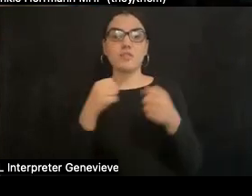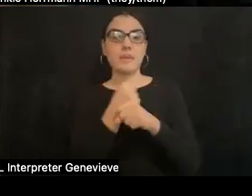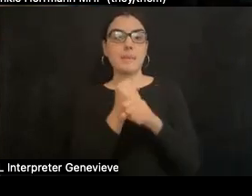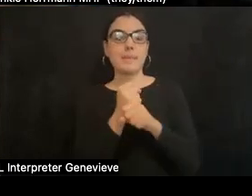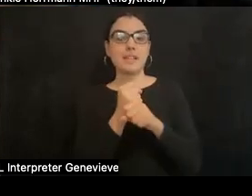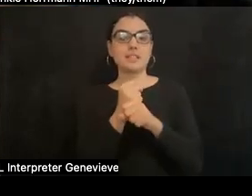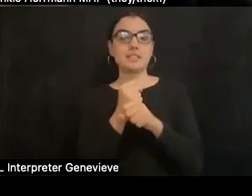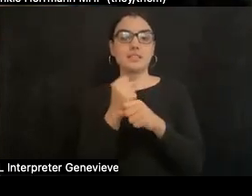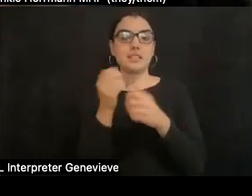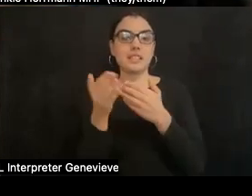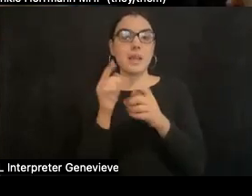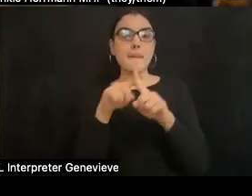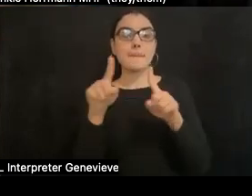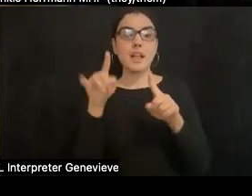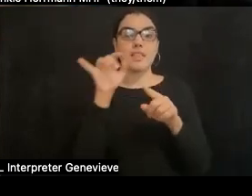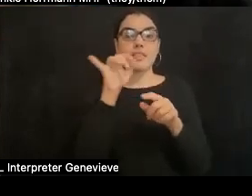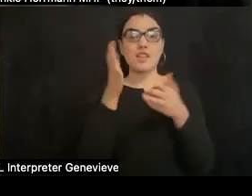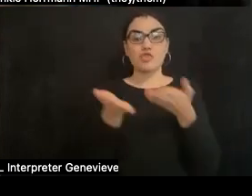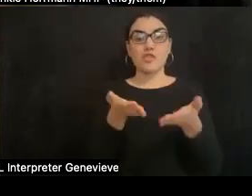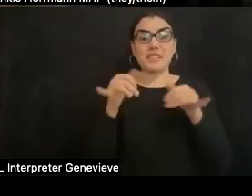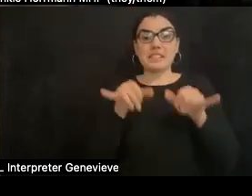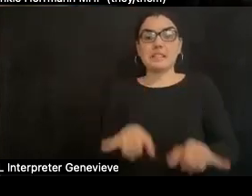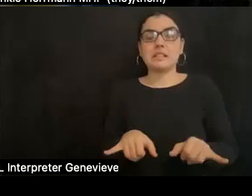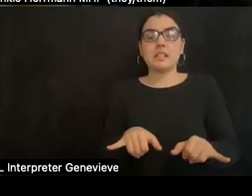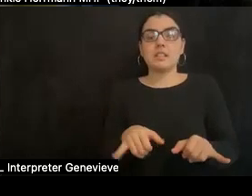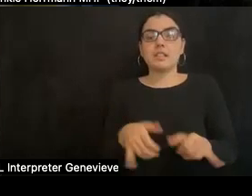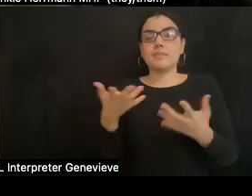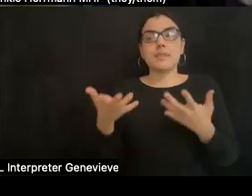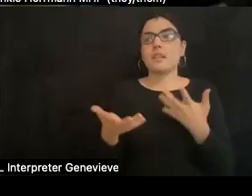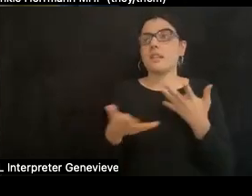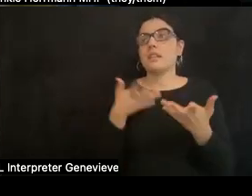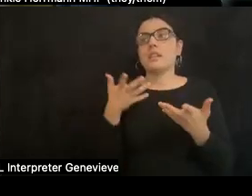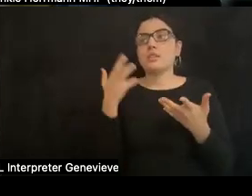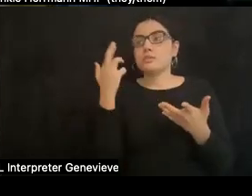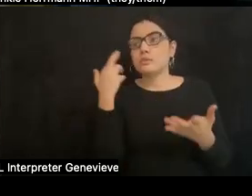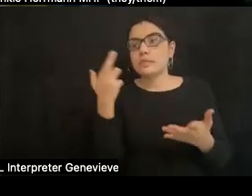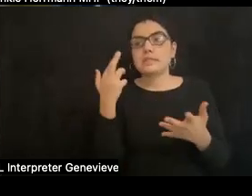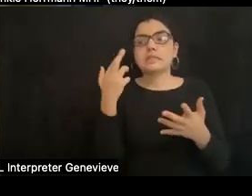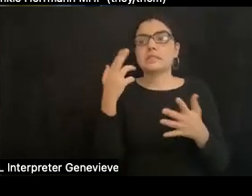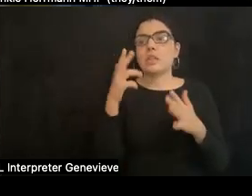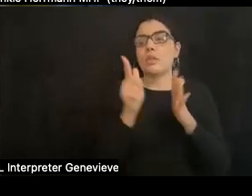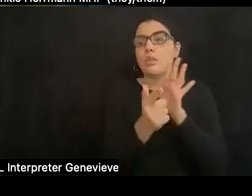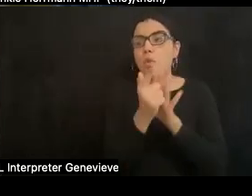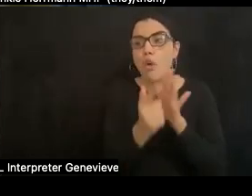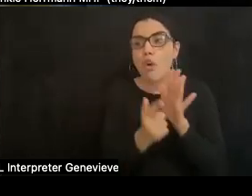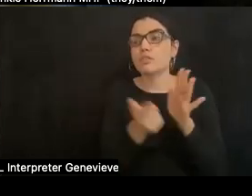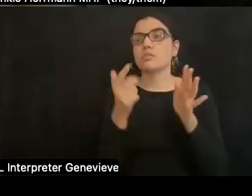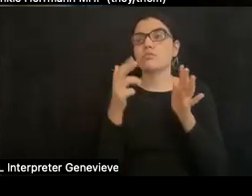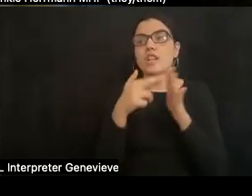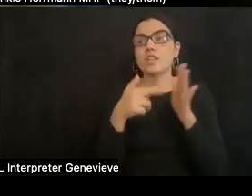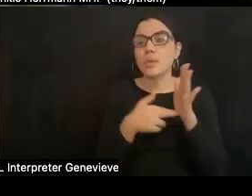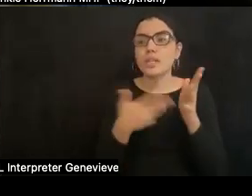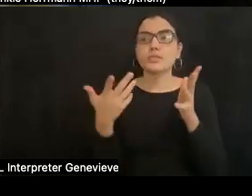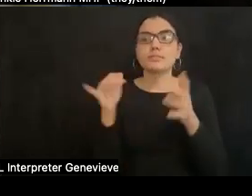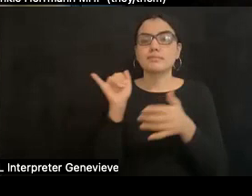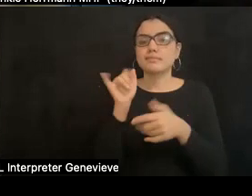that remained are the ones that for whatever laws, regulations, reasons, they were not able to. So the services themselves